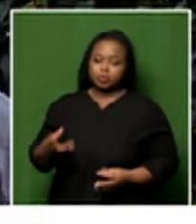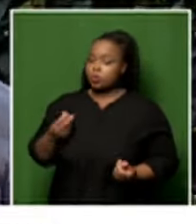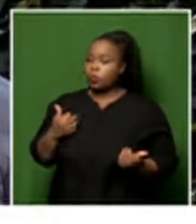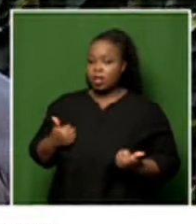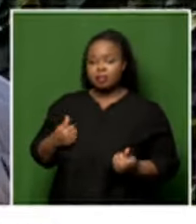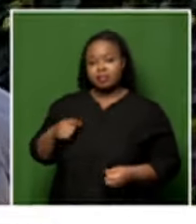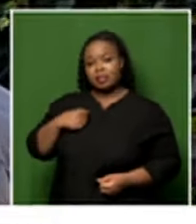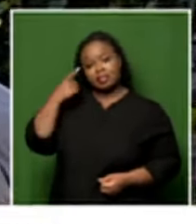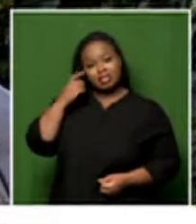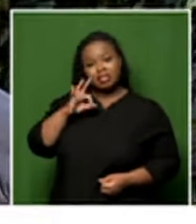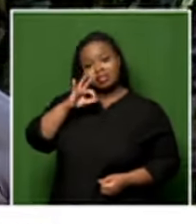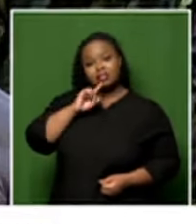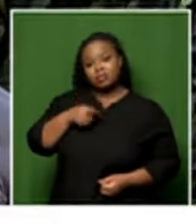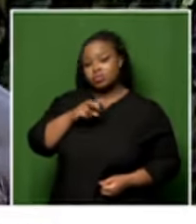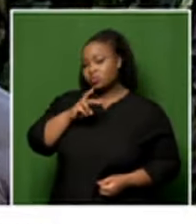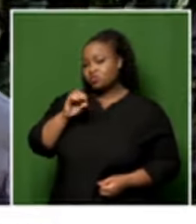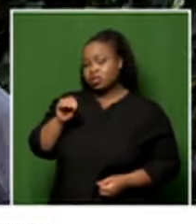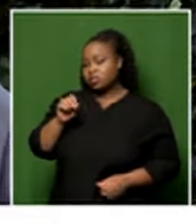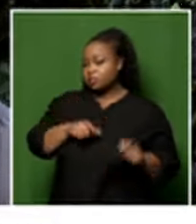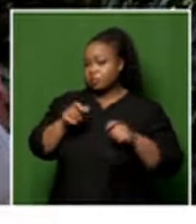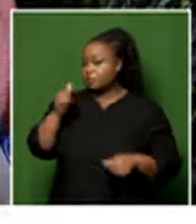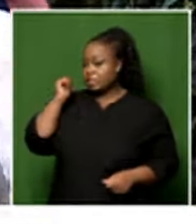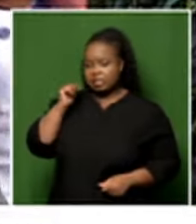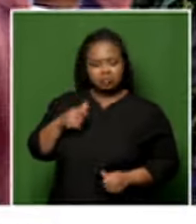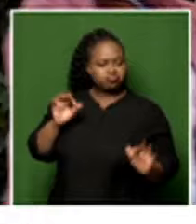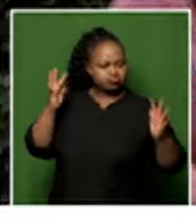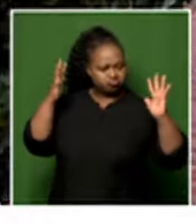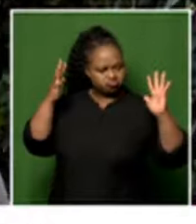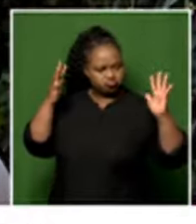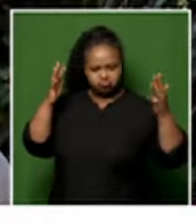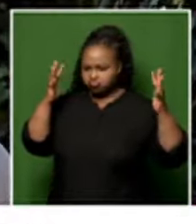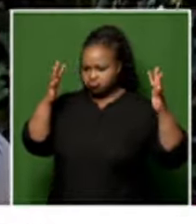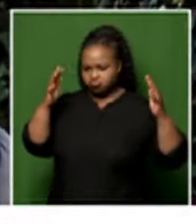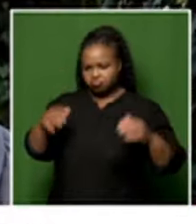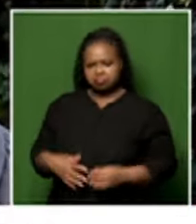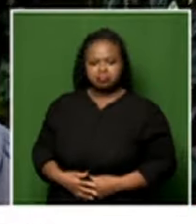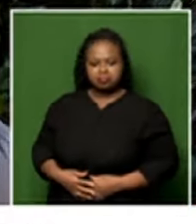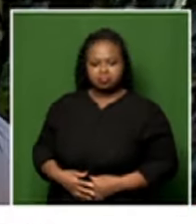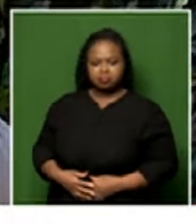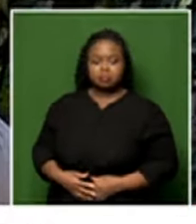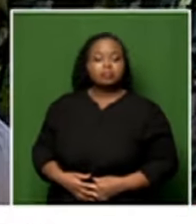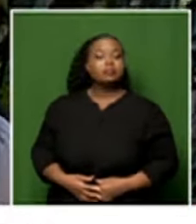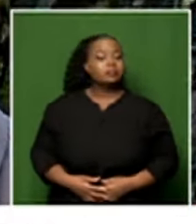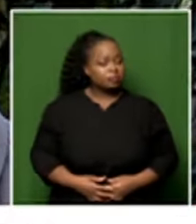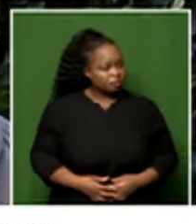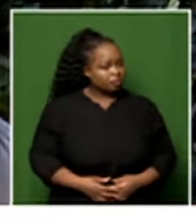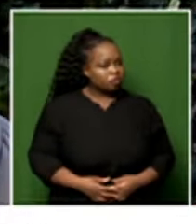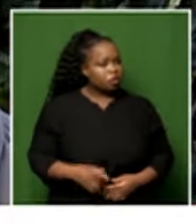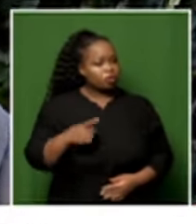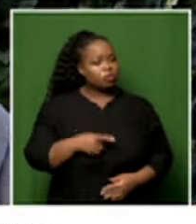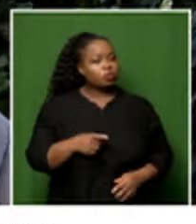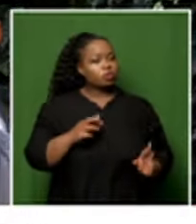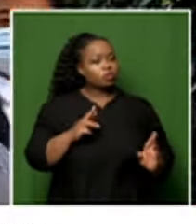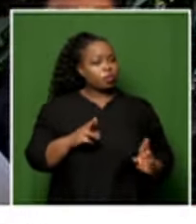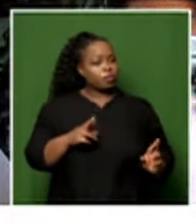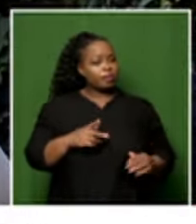believe they did about 3,200 people yesterday. Yeah. Excellent. Excellent. Yeah. Indeed. And how are you hopeful that